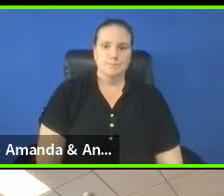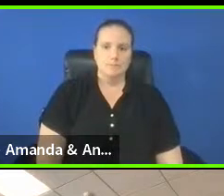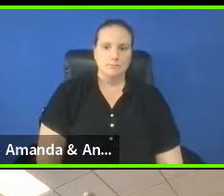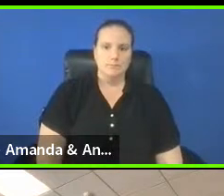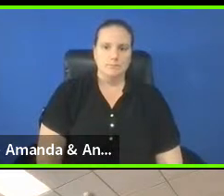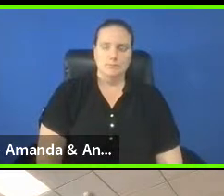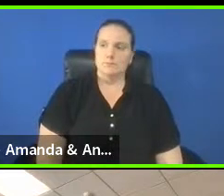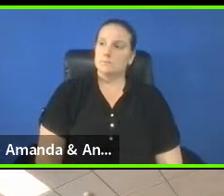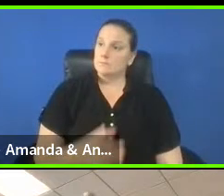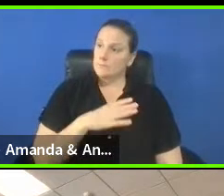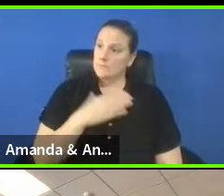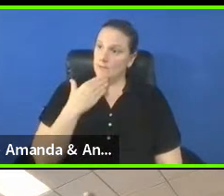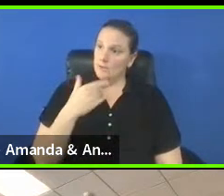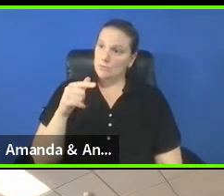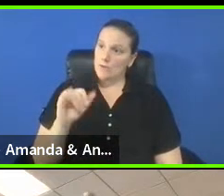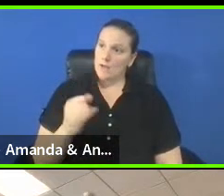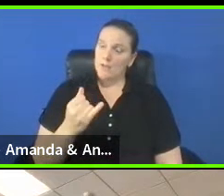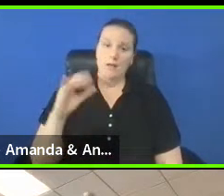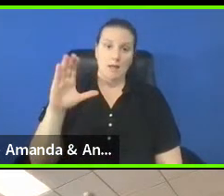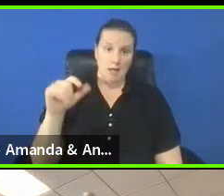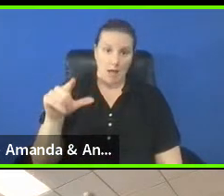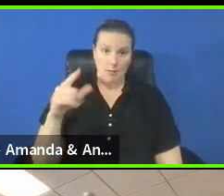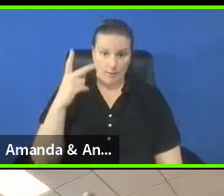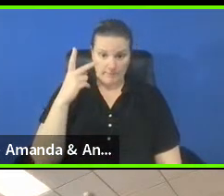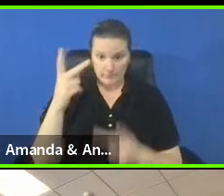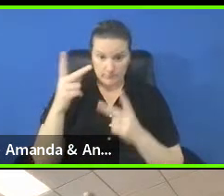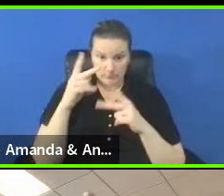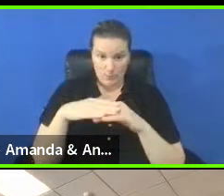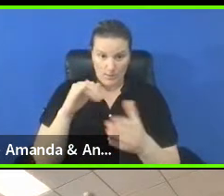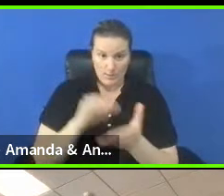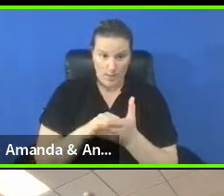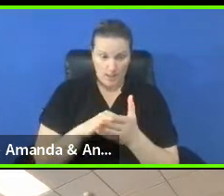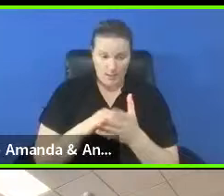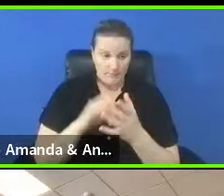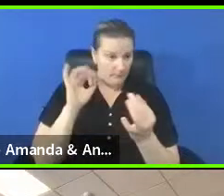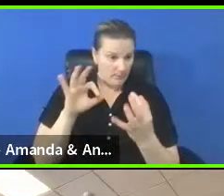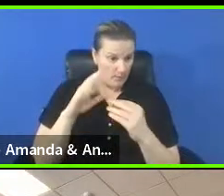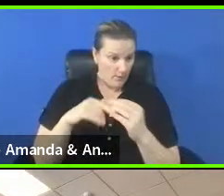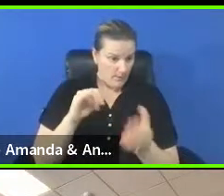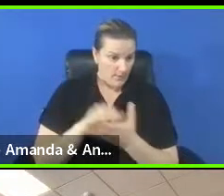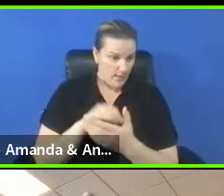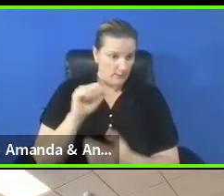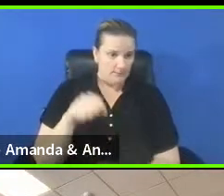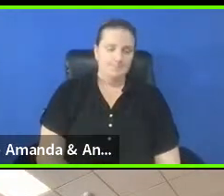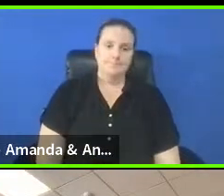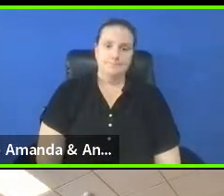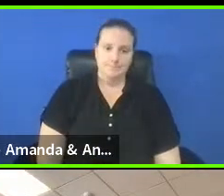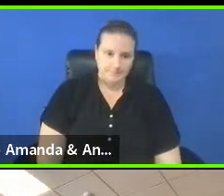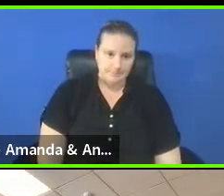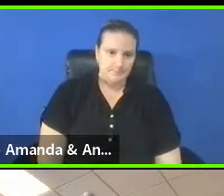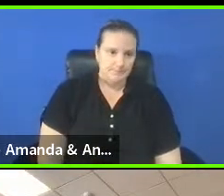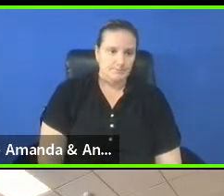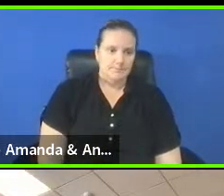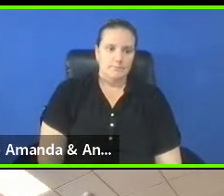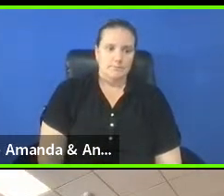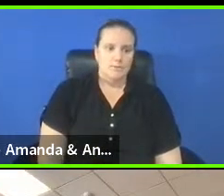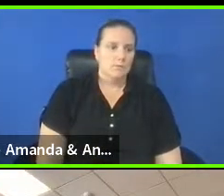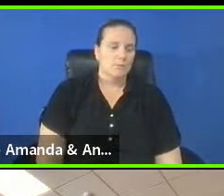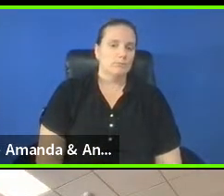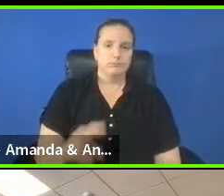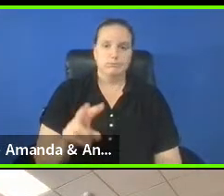Thank you, Greg. So CAG will have visibility on that and input as well? Yep. We anticipate